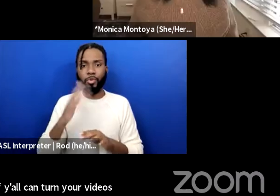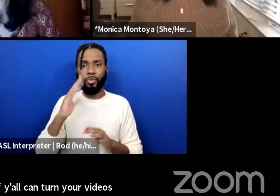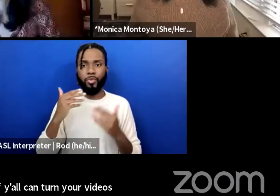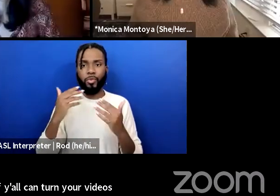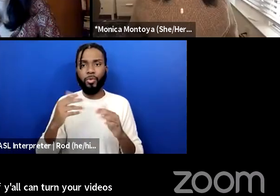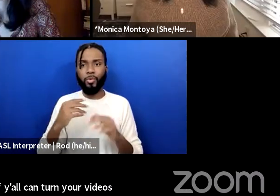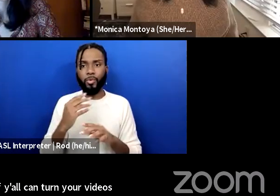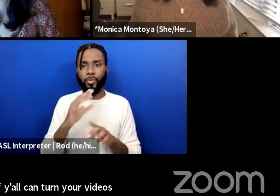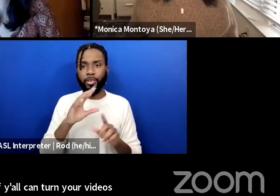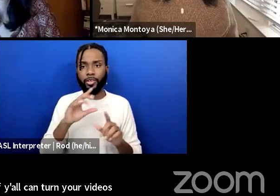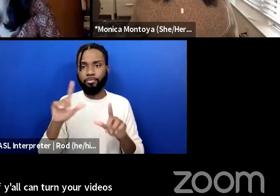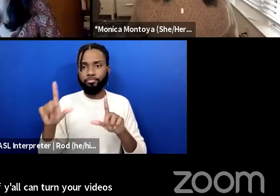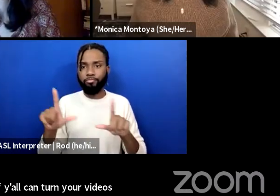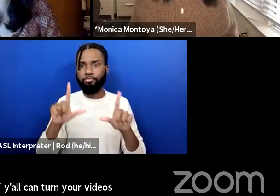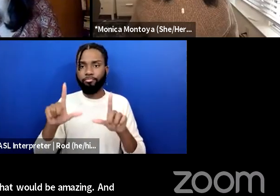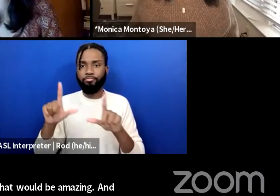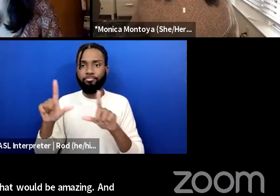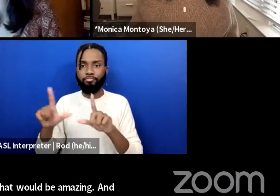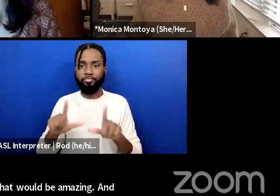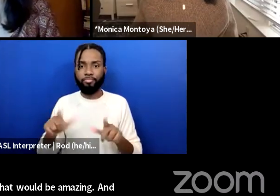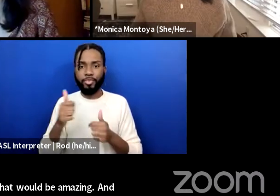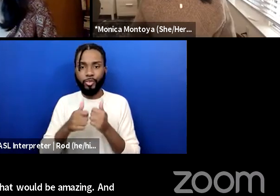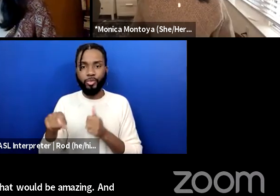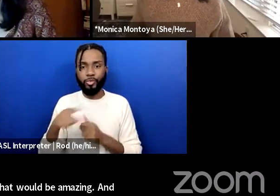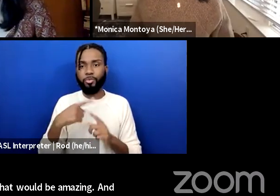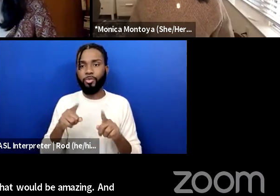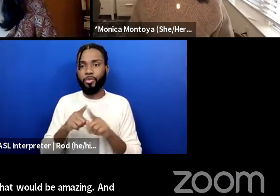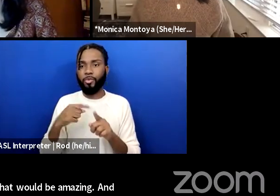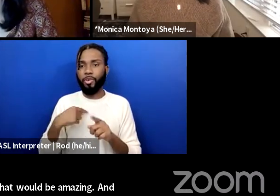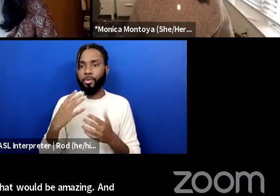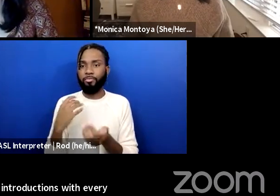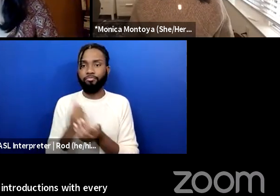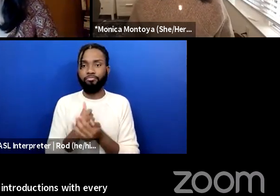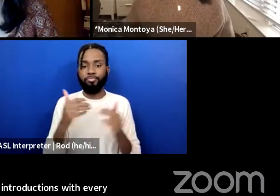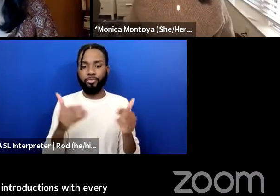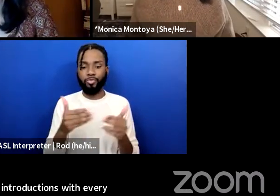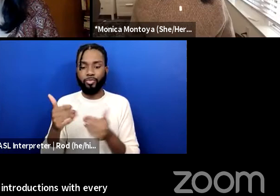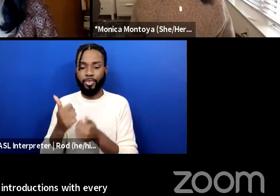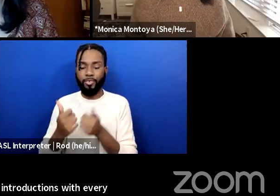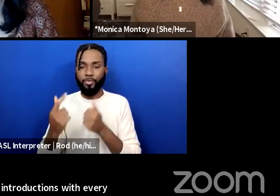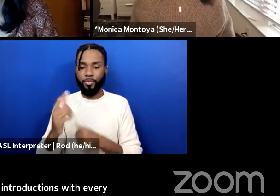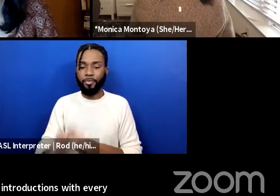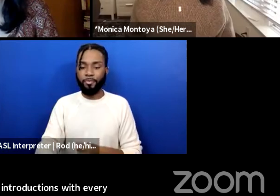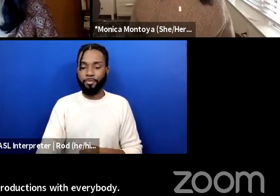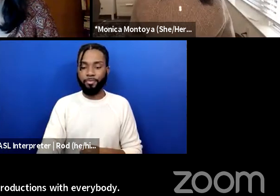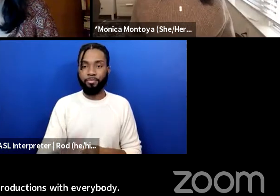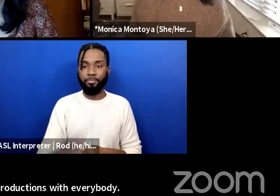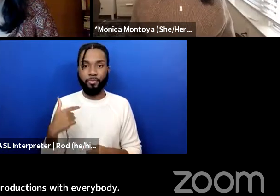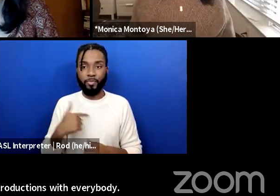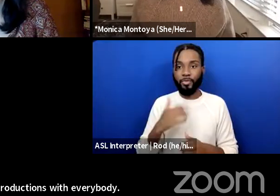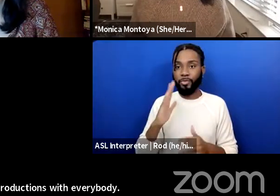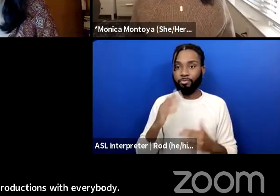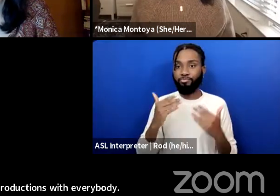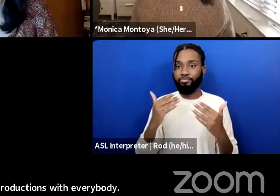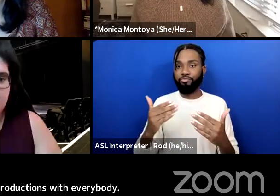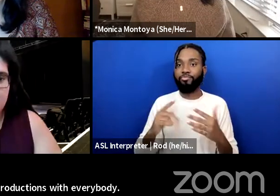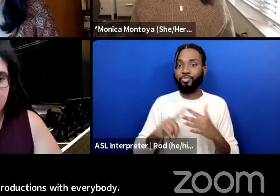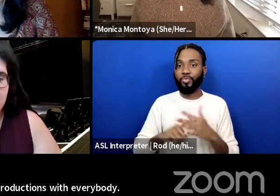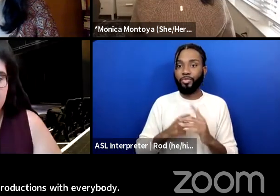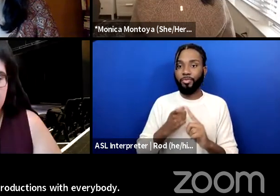be amazing. And I wanna just do a round of introductions with everybody and we'll go from there.